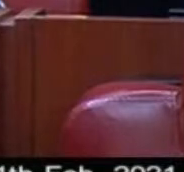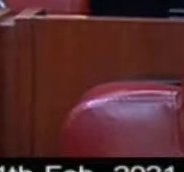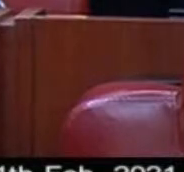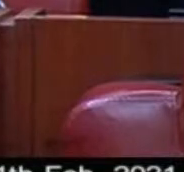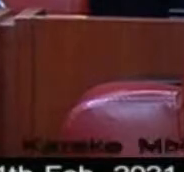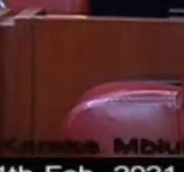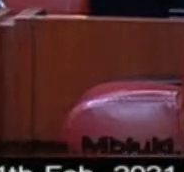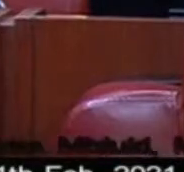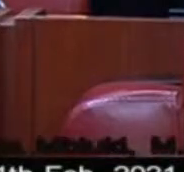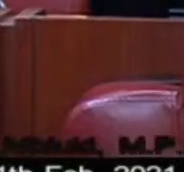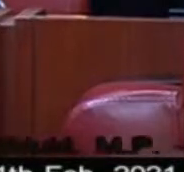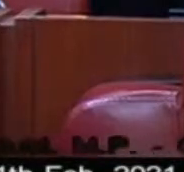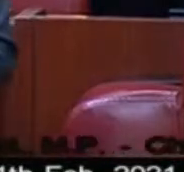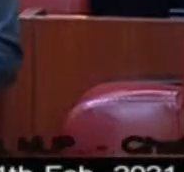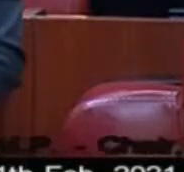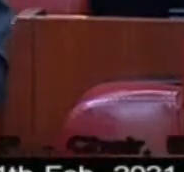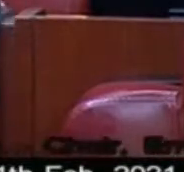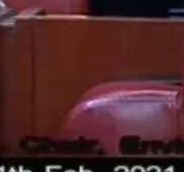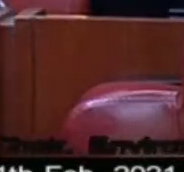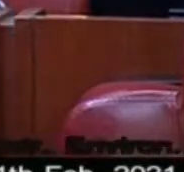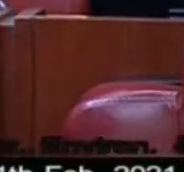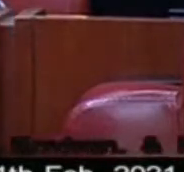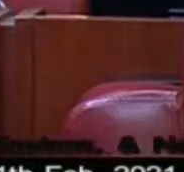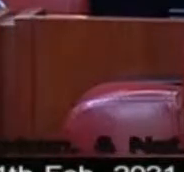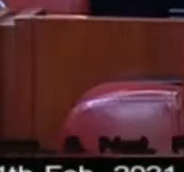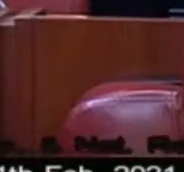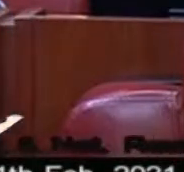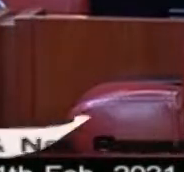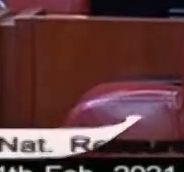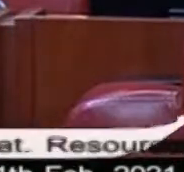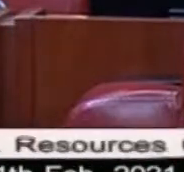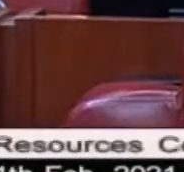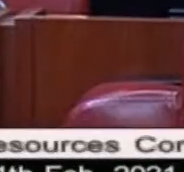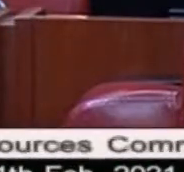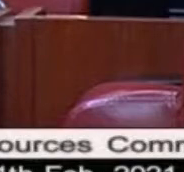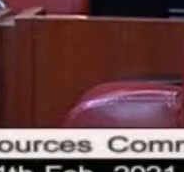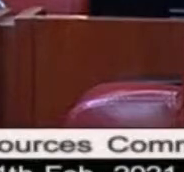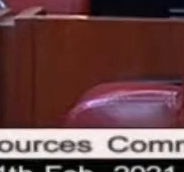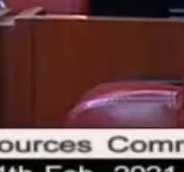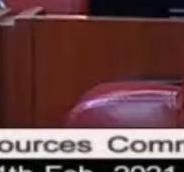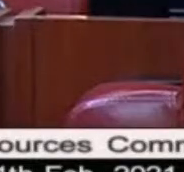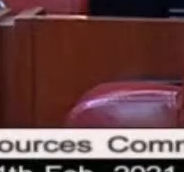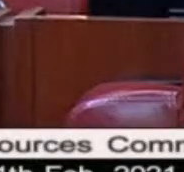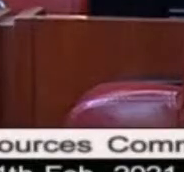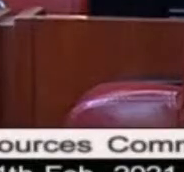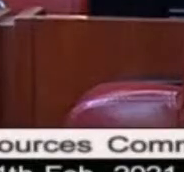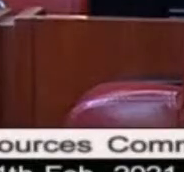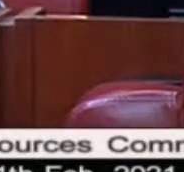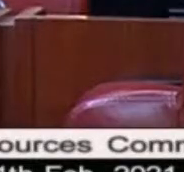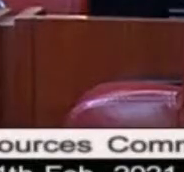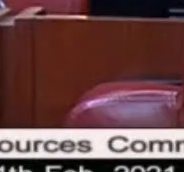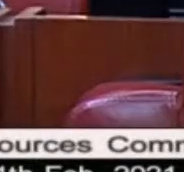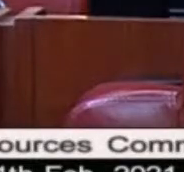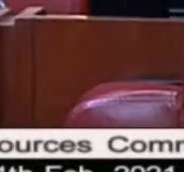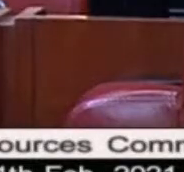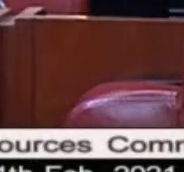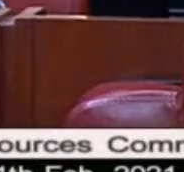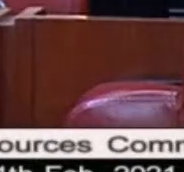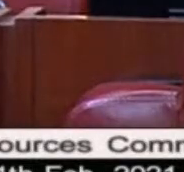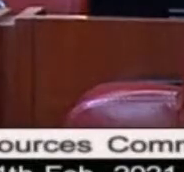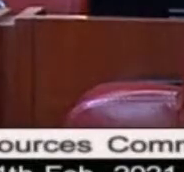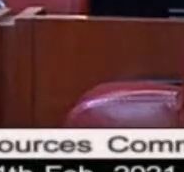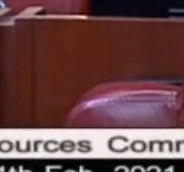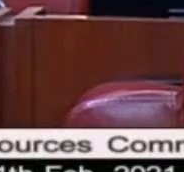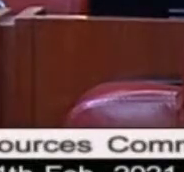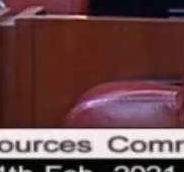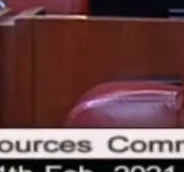goal of the policy was to maximize returns from the wildlife as a natural resource. Madam Speaker,